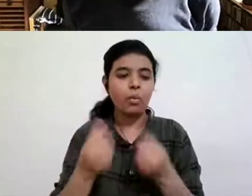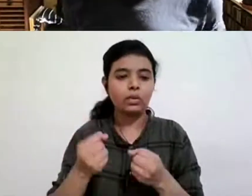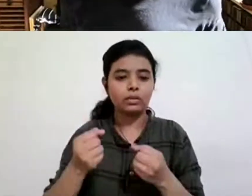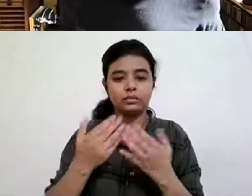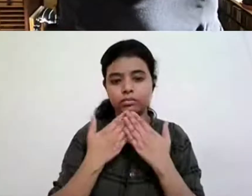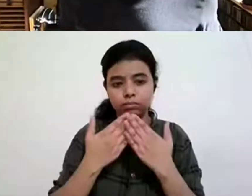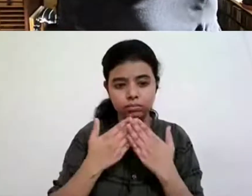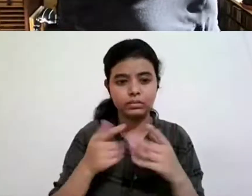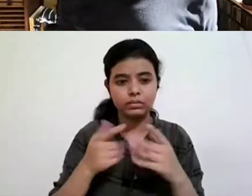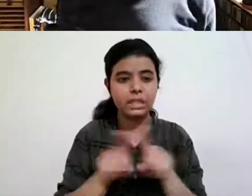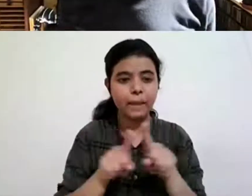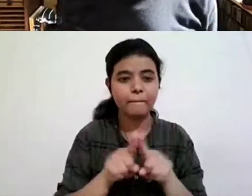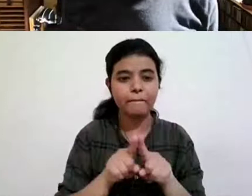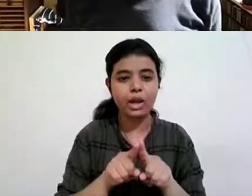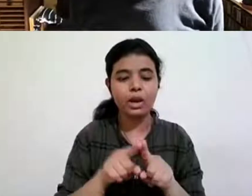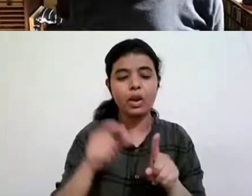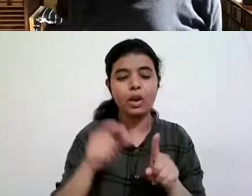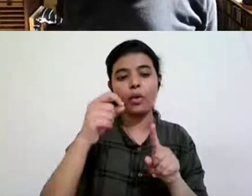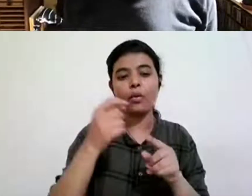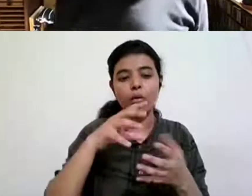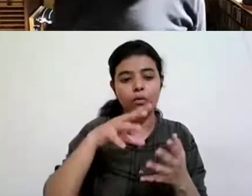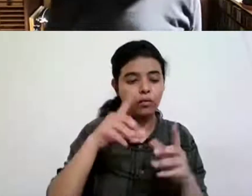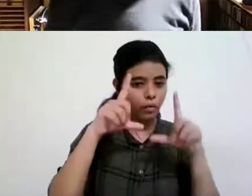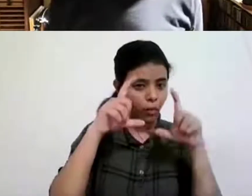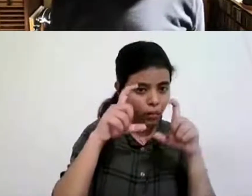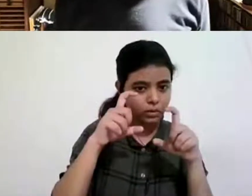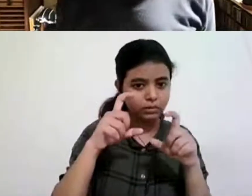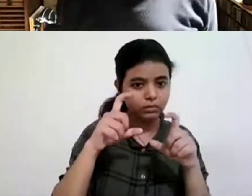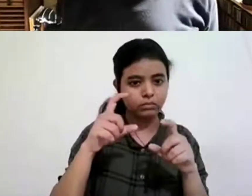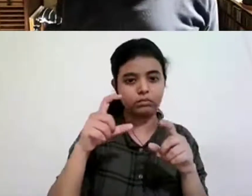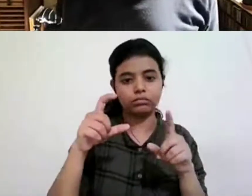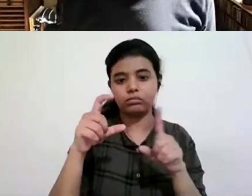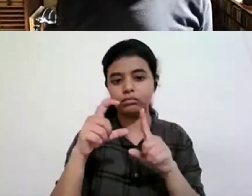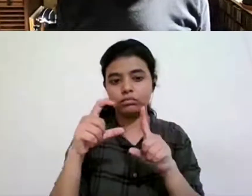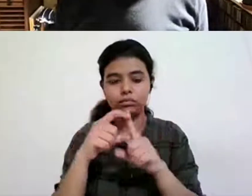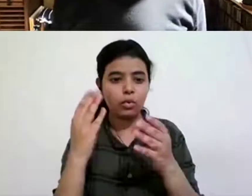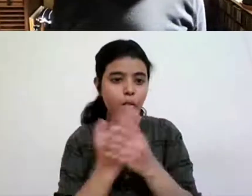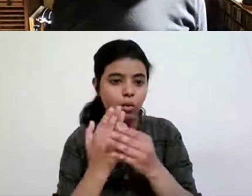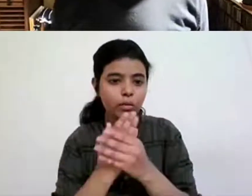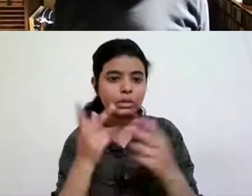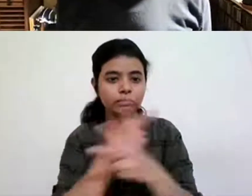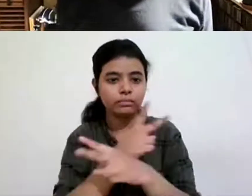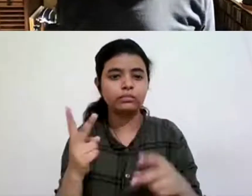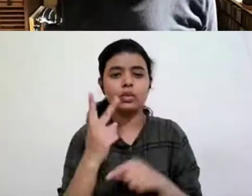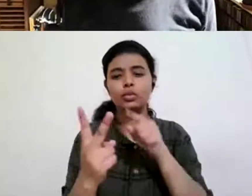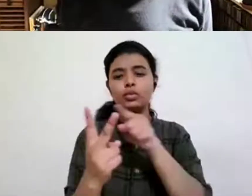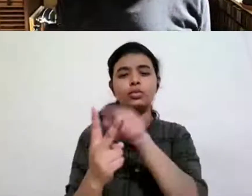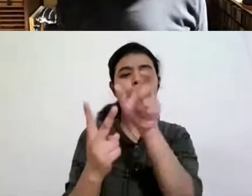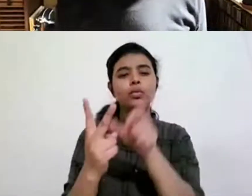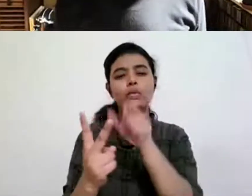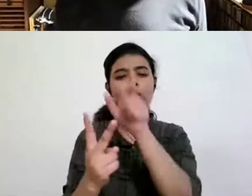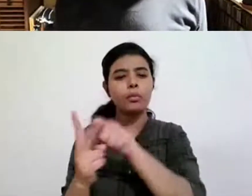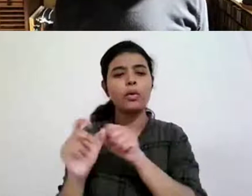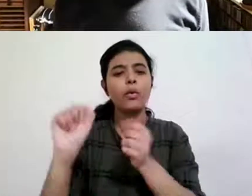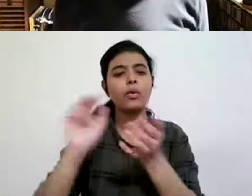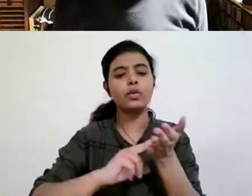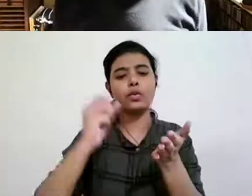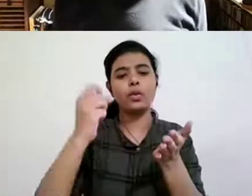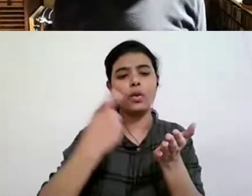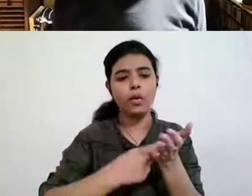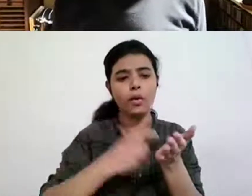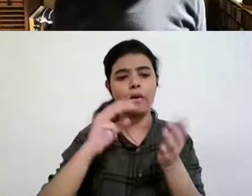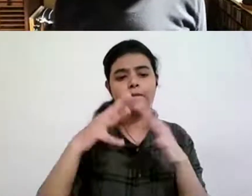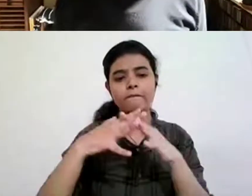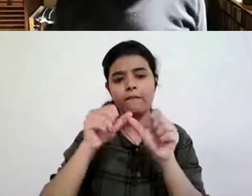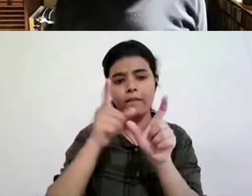Other Eyes, and it was about the lives of two people with visual impairments in Norway, which